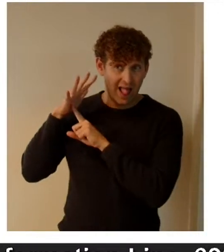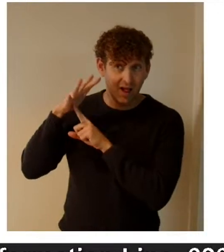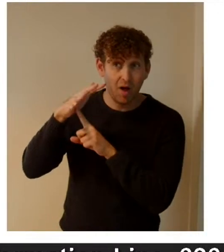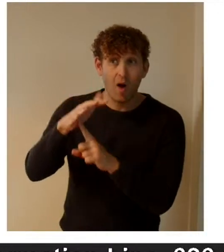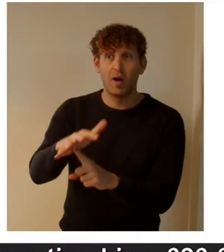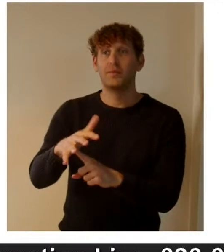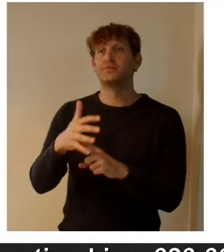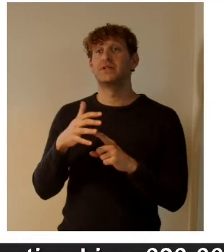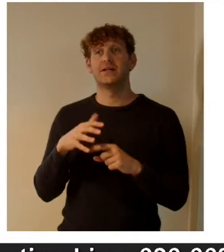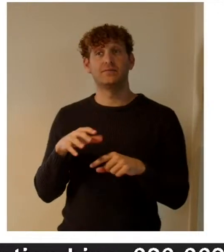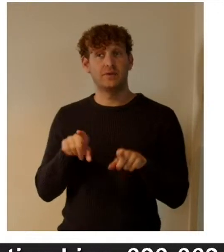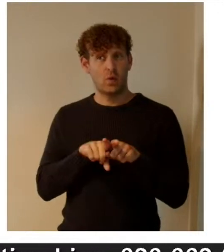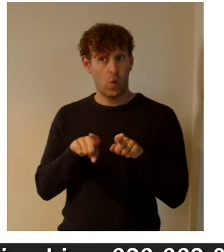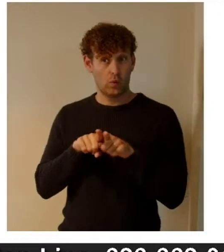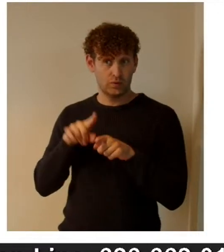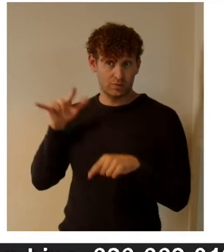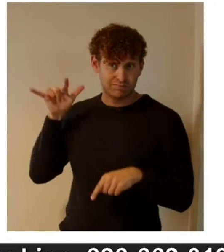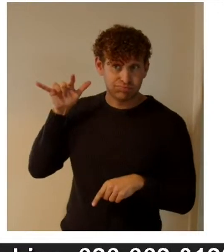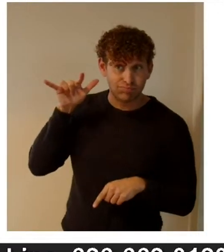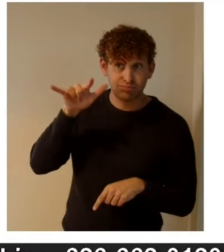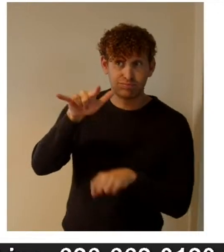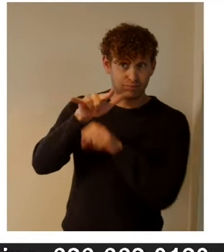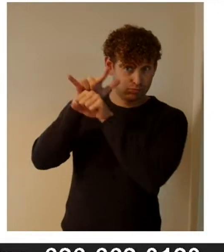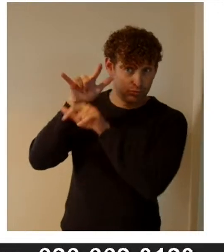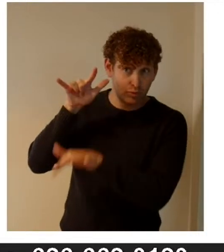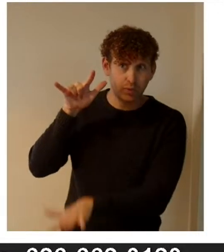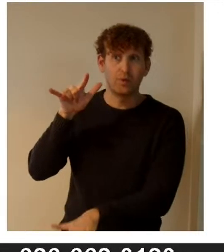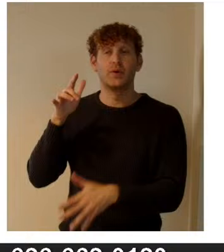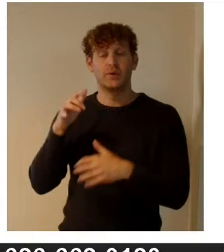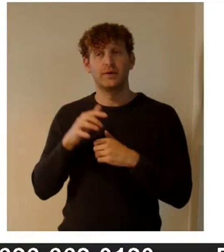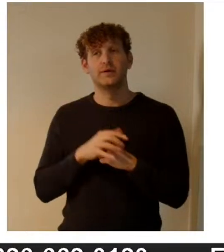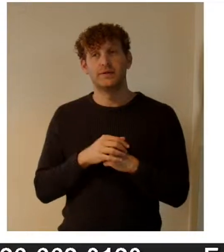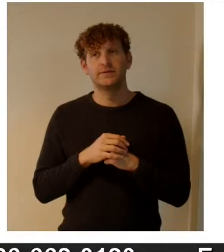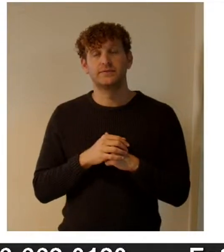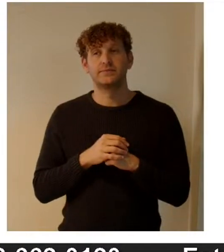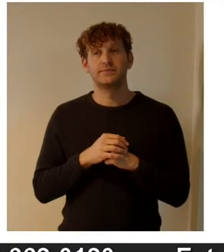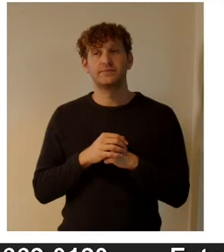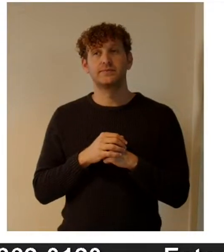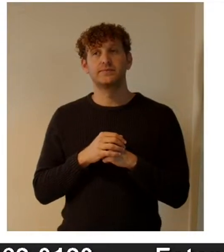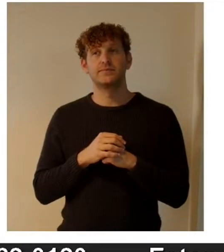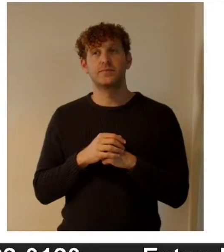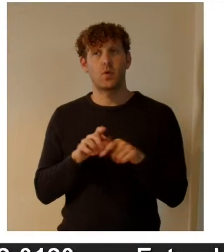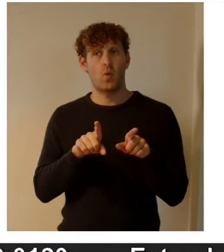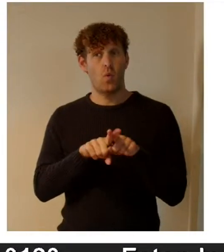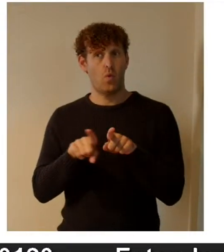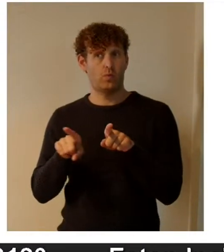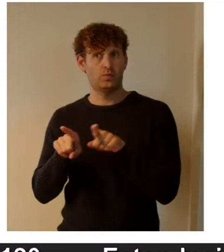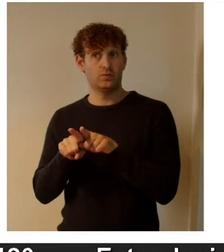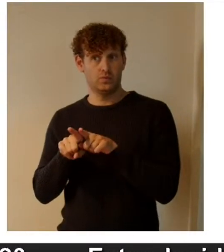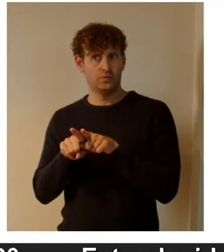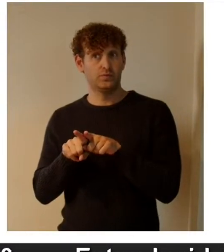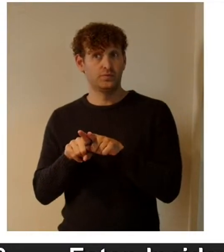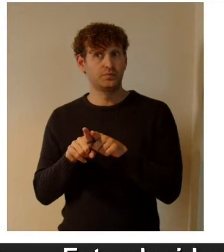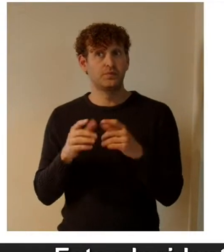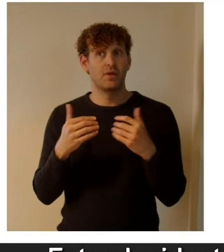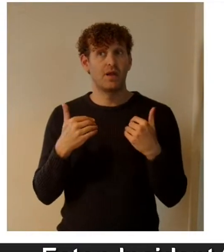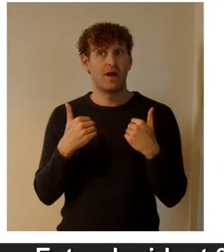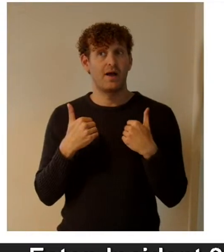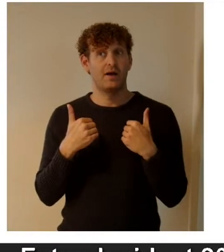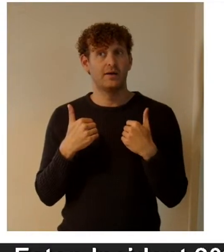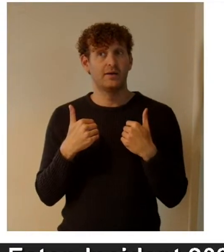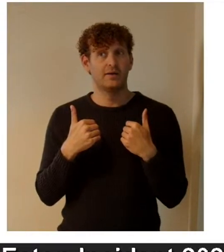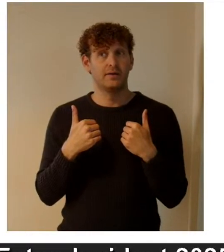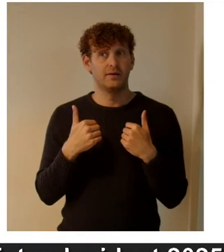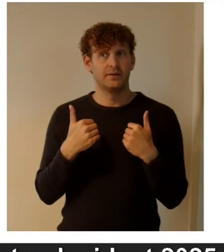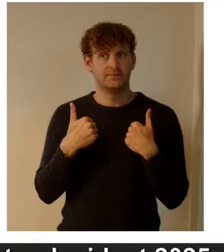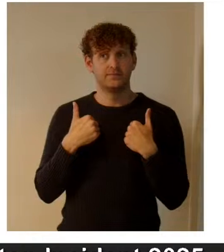aircraft today, dropping retardant and water in our areas. We have a large VLAT that we refer to as a very large